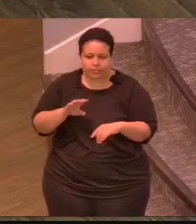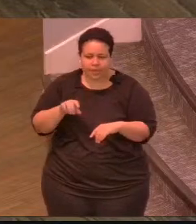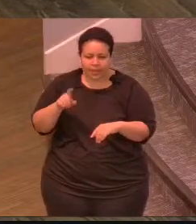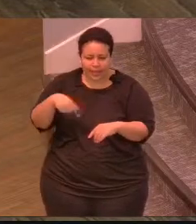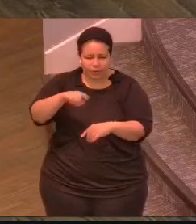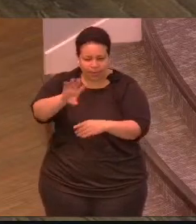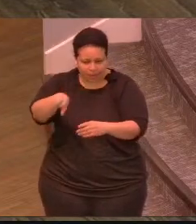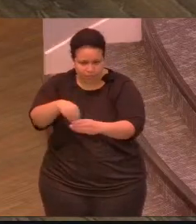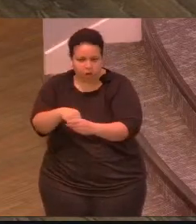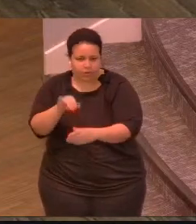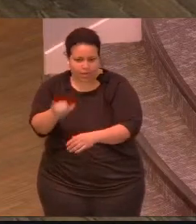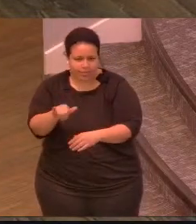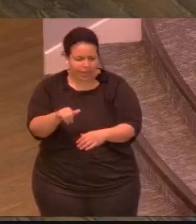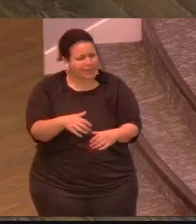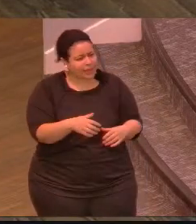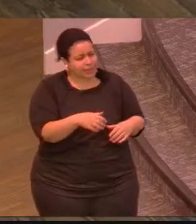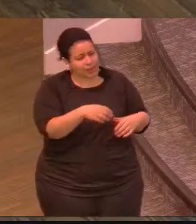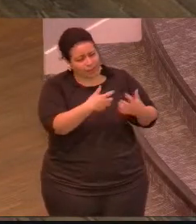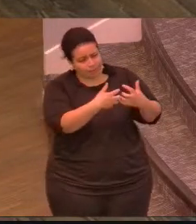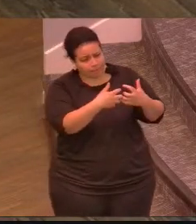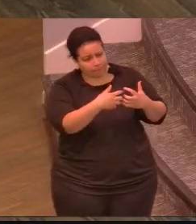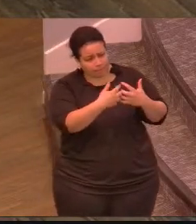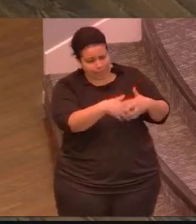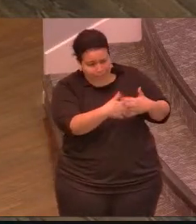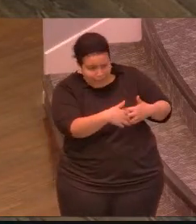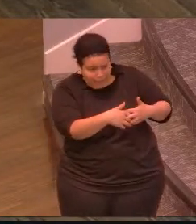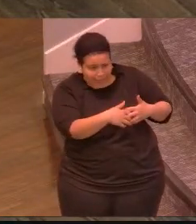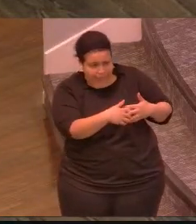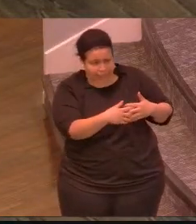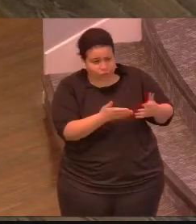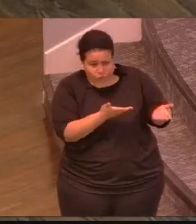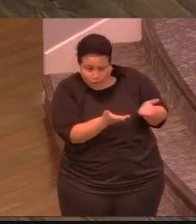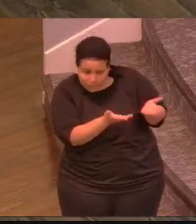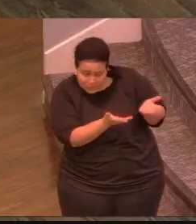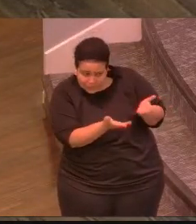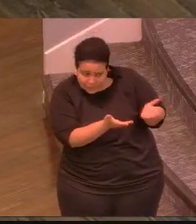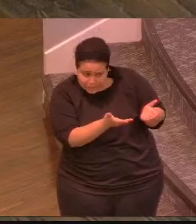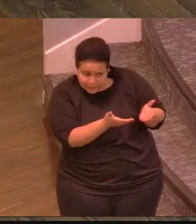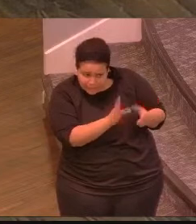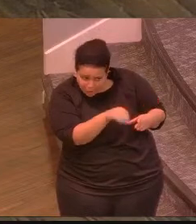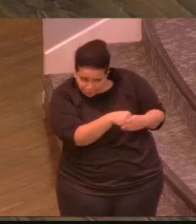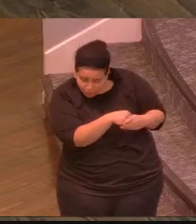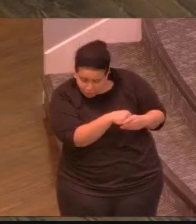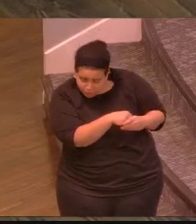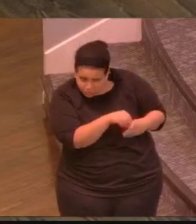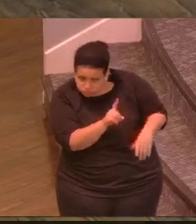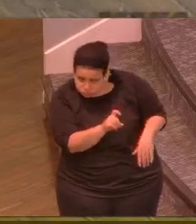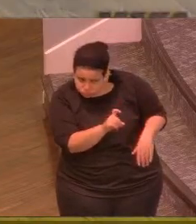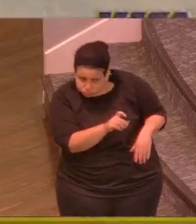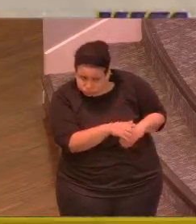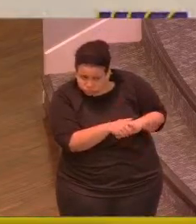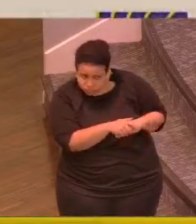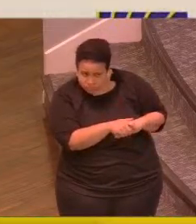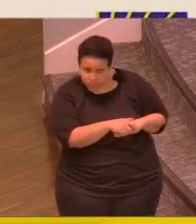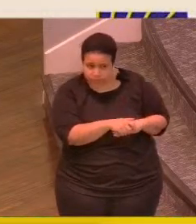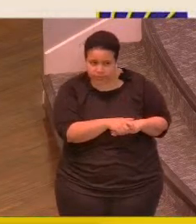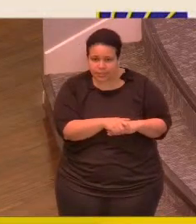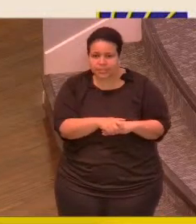would like plant services be covered, or? So here is the listing of all of the categories that Okay, are thank you. QBE